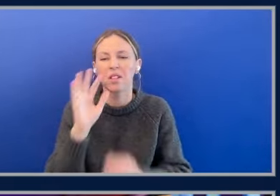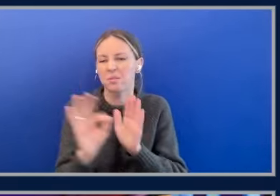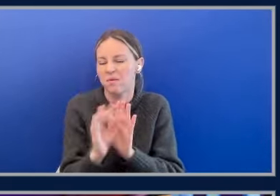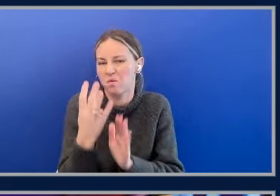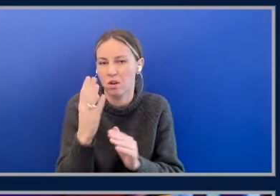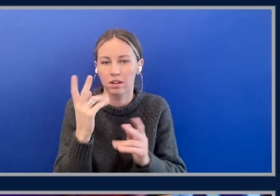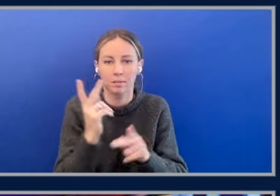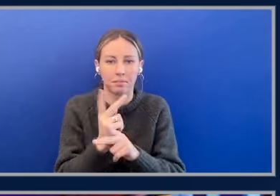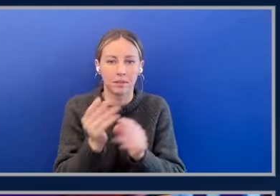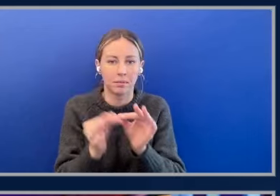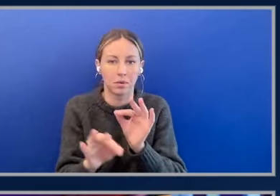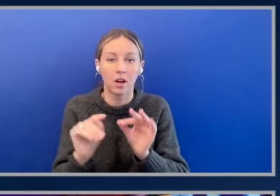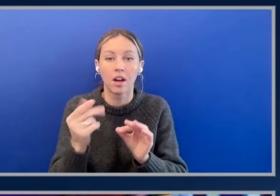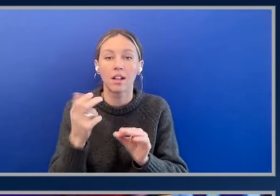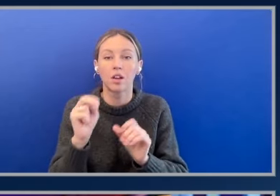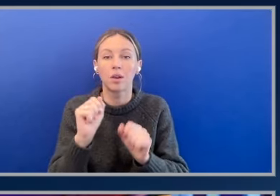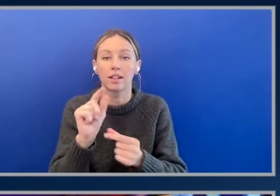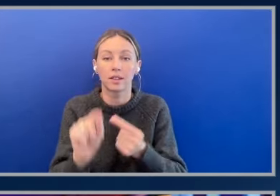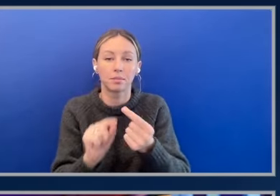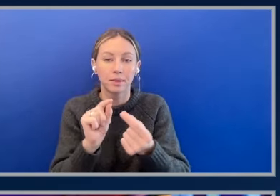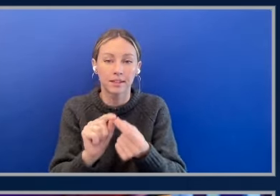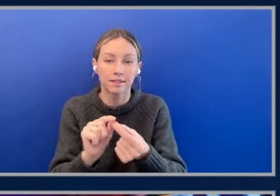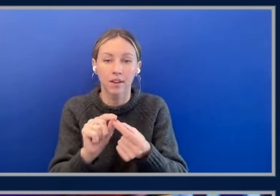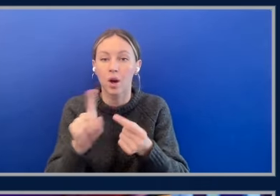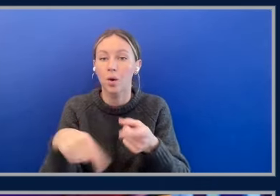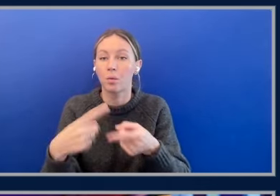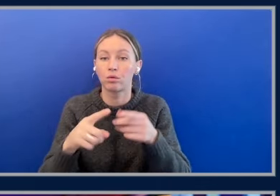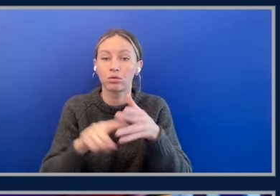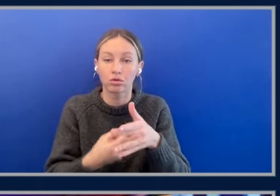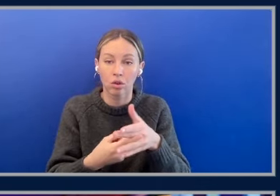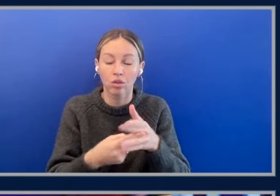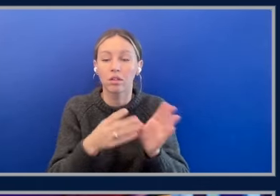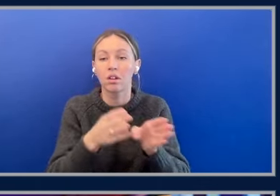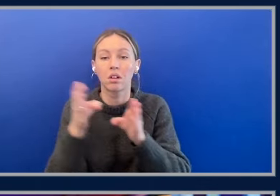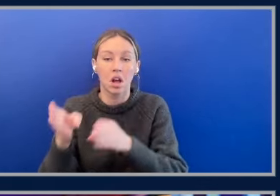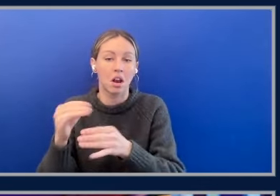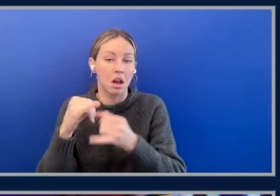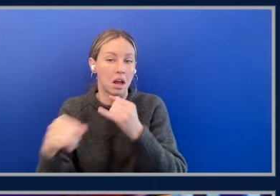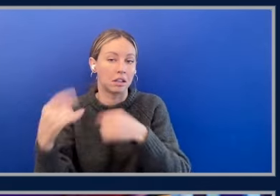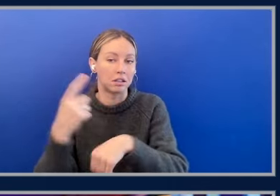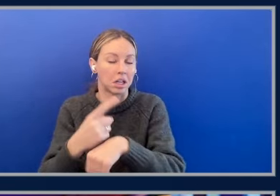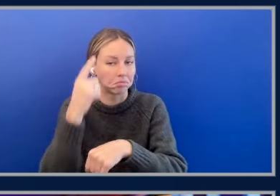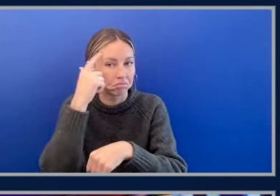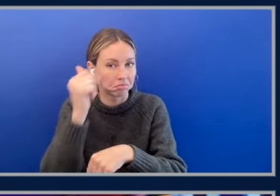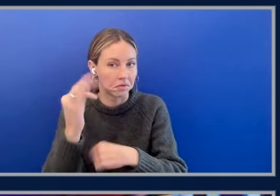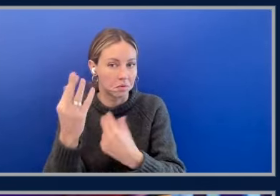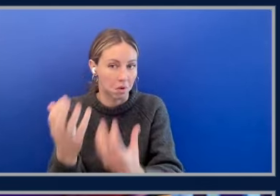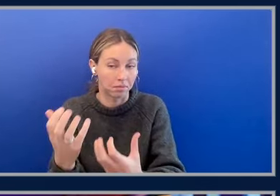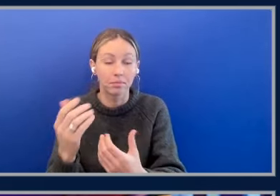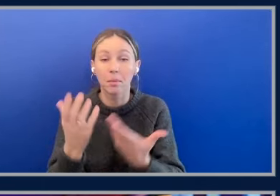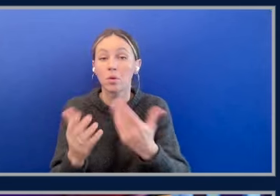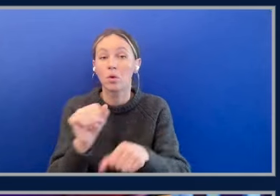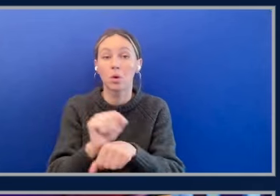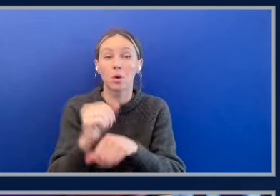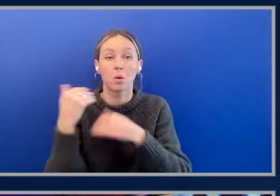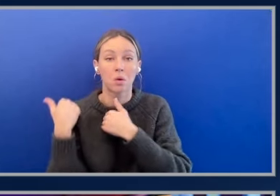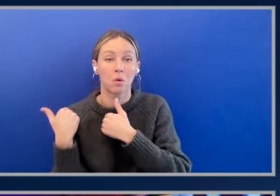simple. Then you can specify a start date and optionally an end date. So let's say your workload is kind